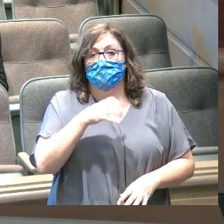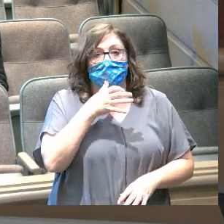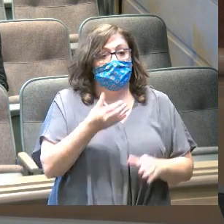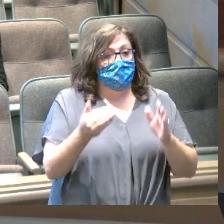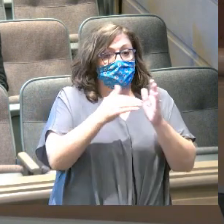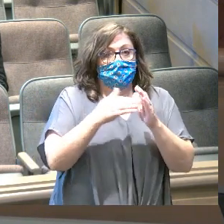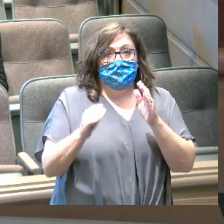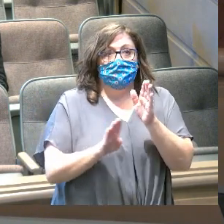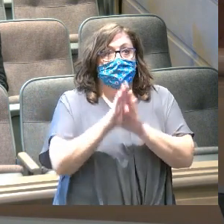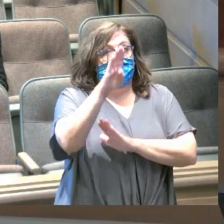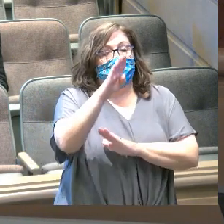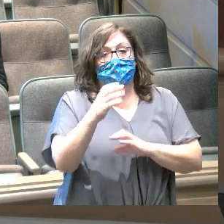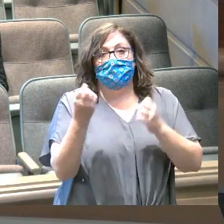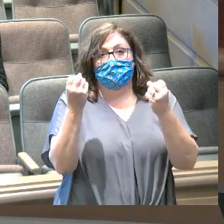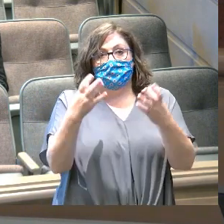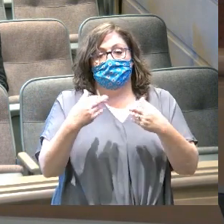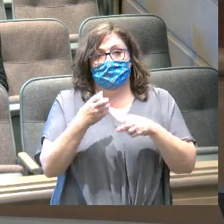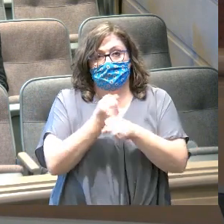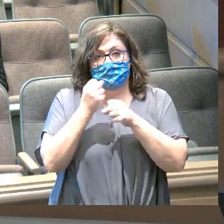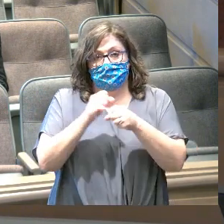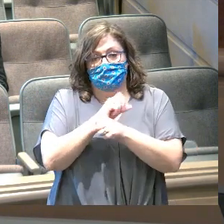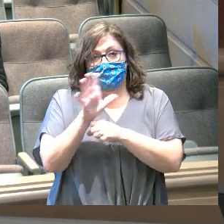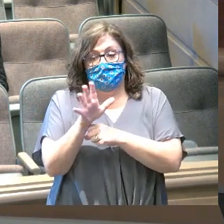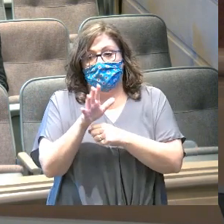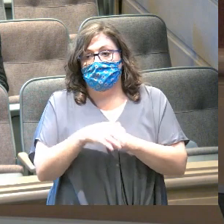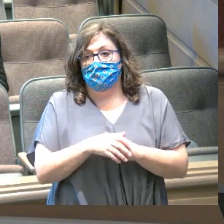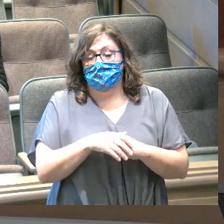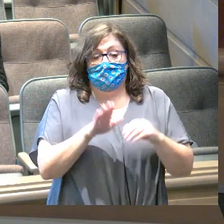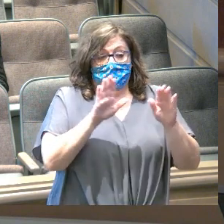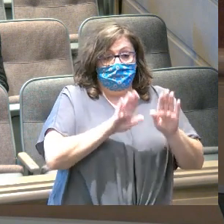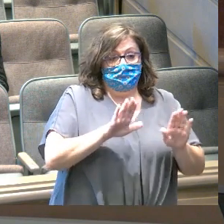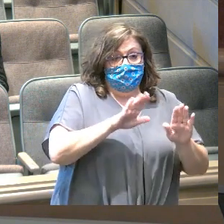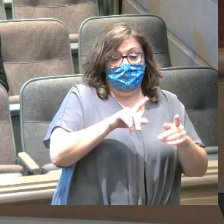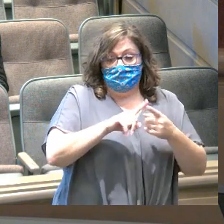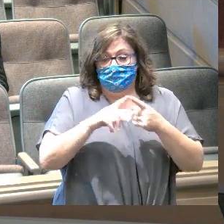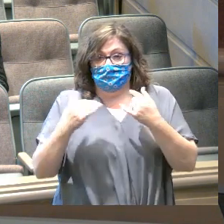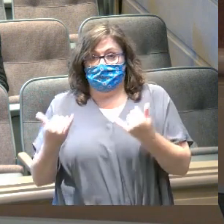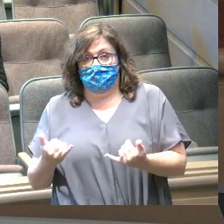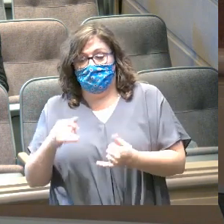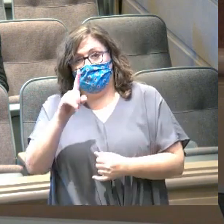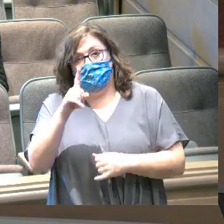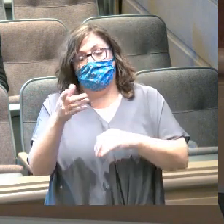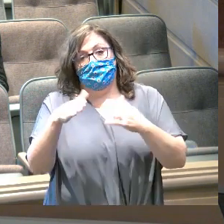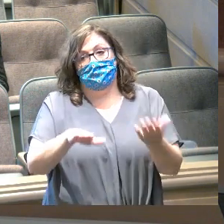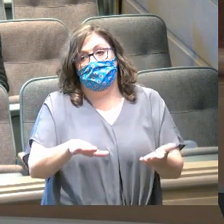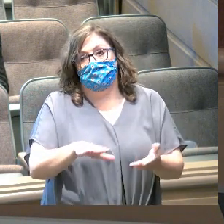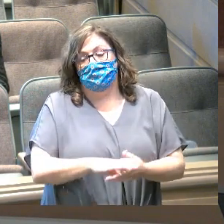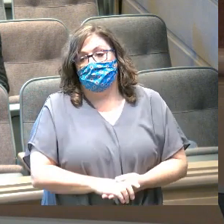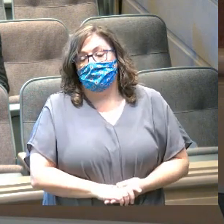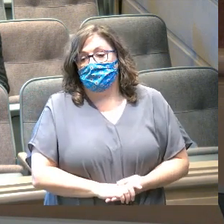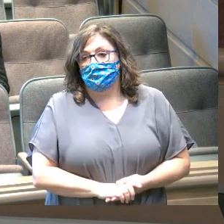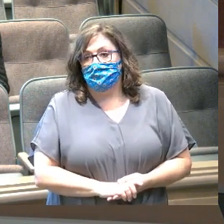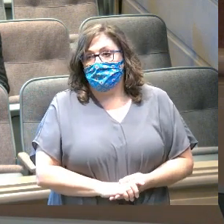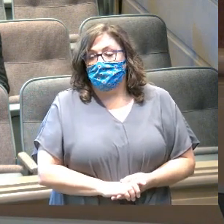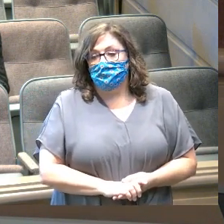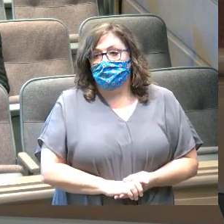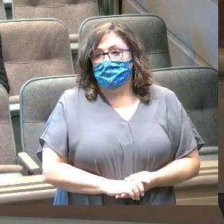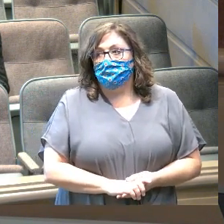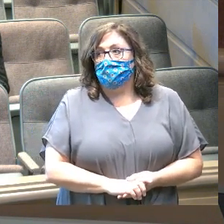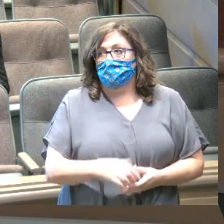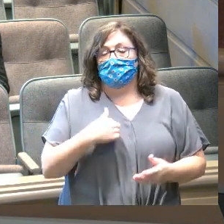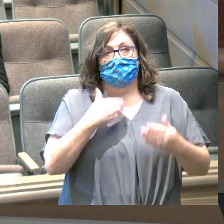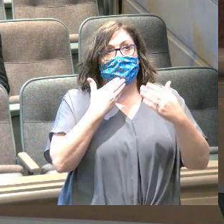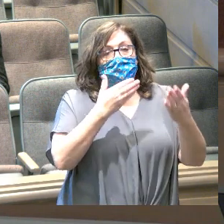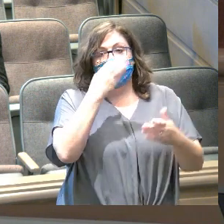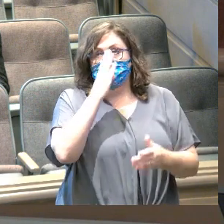resurgence of death to start happening. So from Sunday to now, one death, a resident here in Dougherty County. I thank God